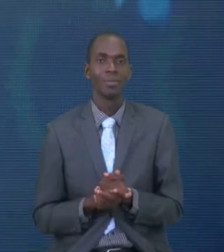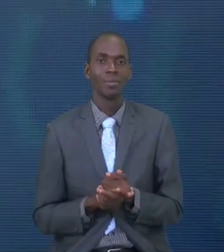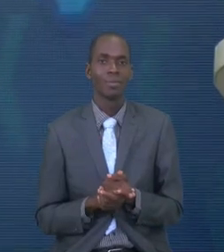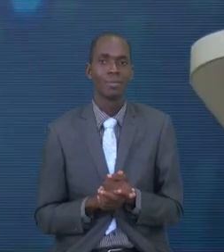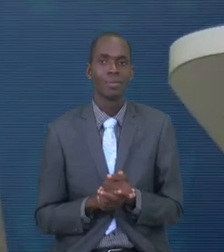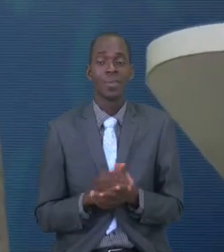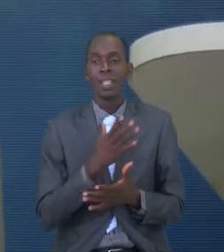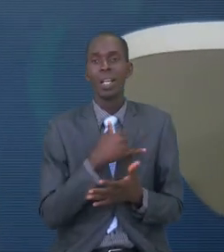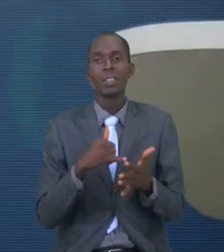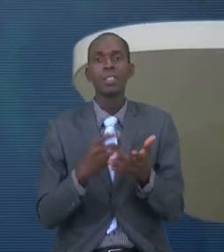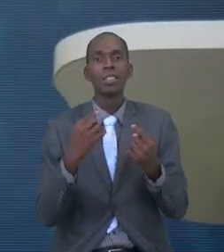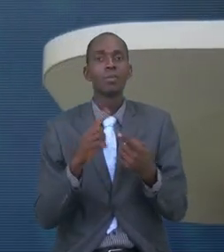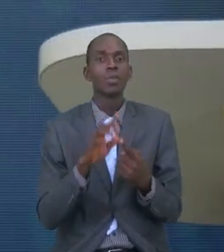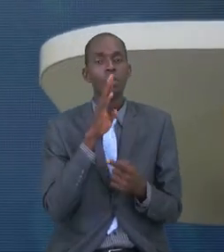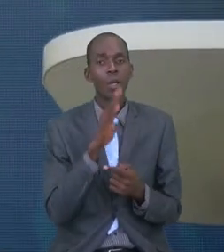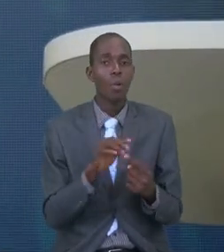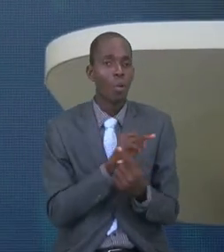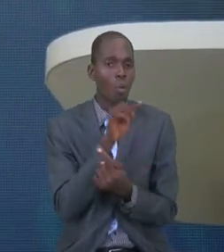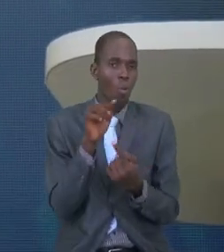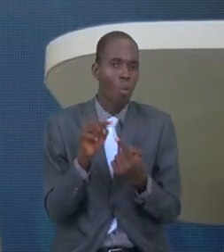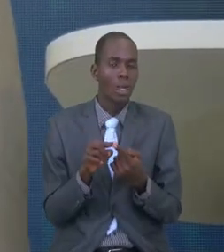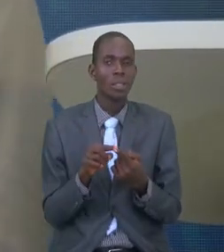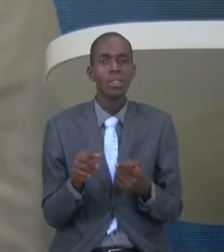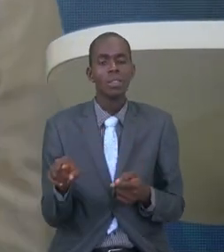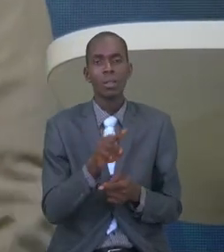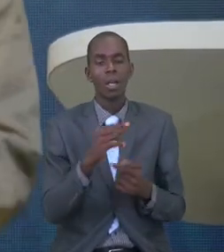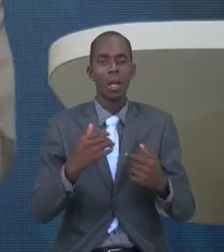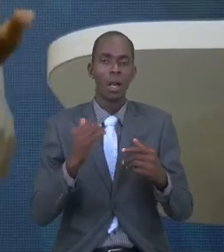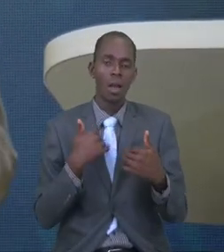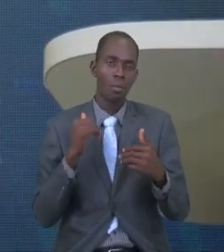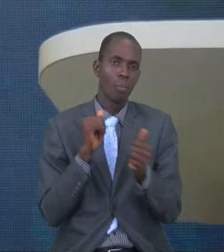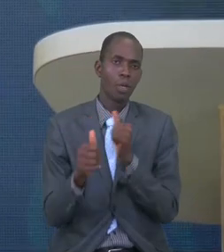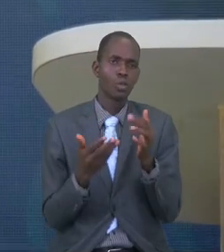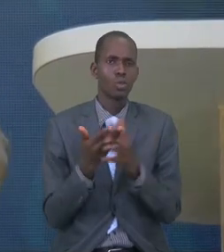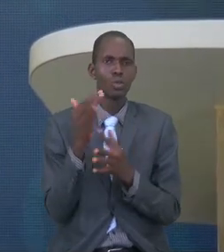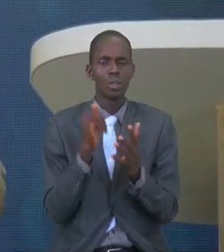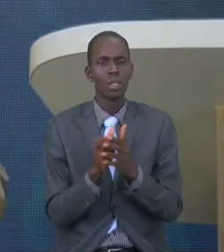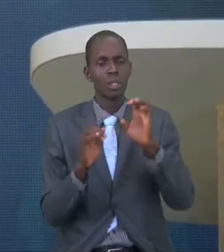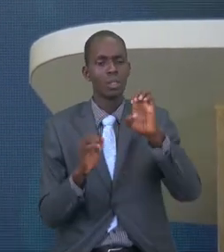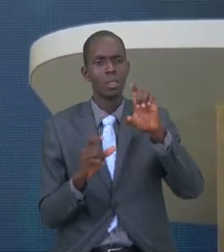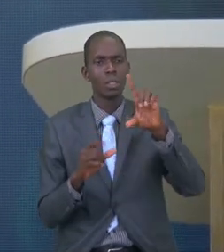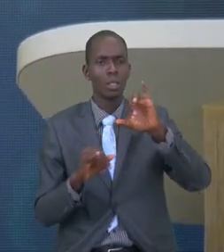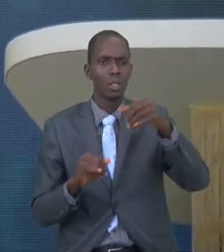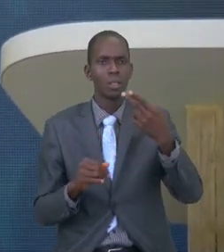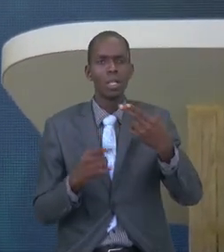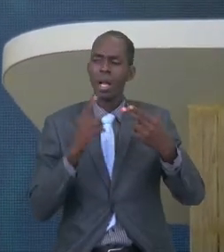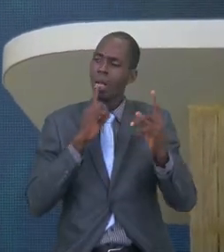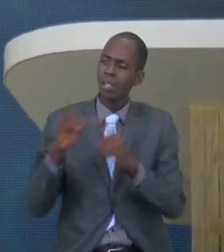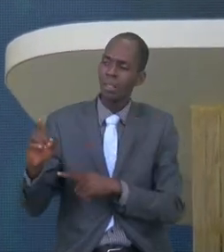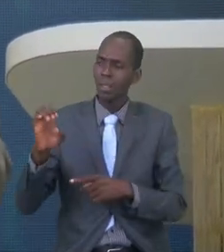in verse 9, and it came to pass when they were gone over that Elijah said unto